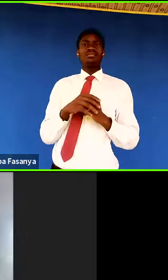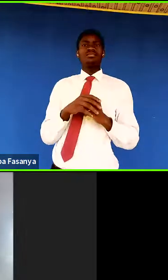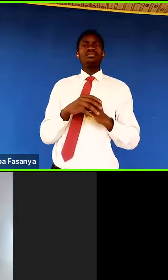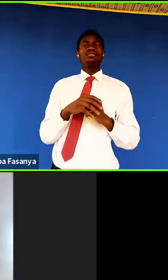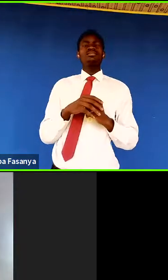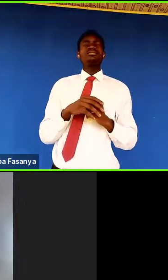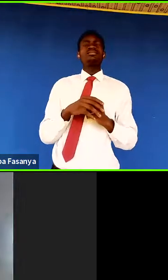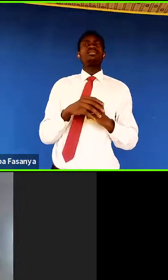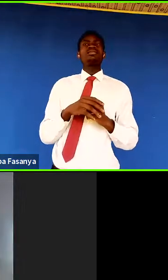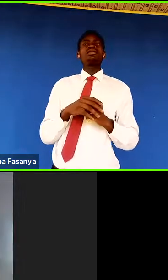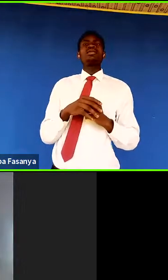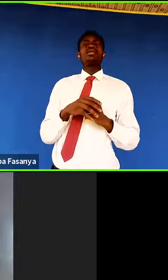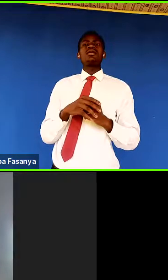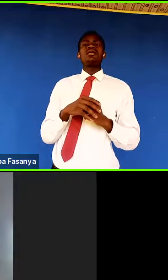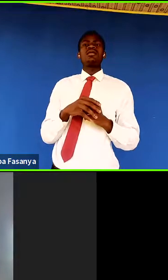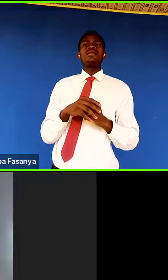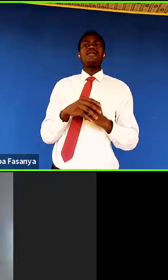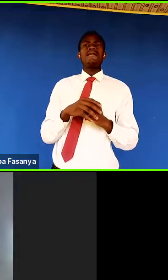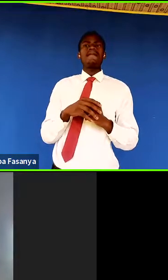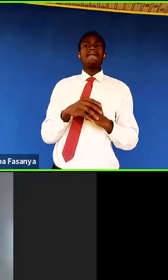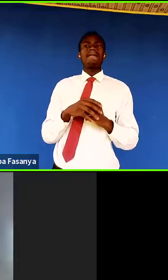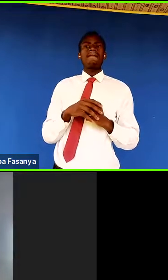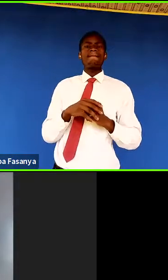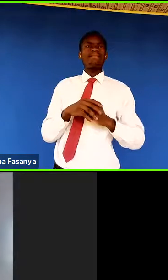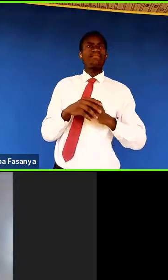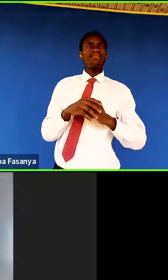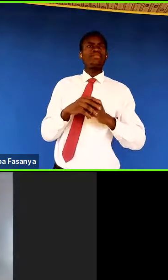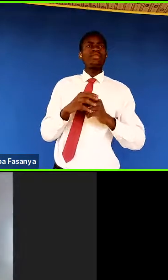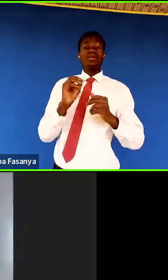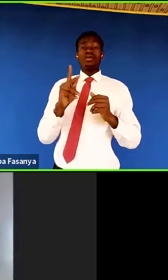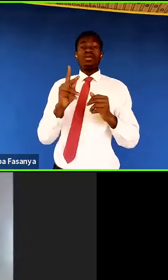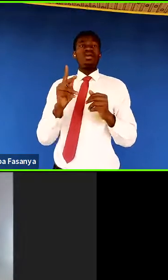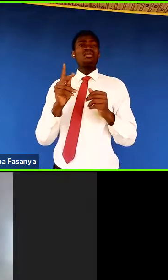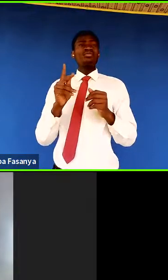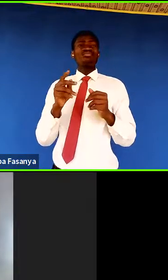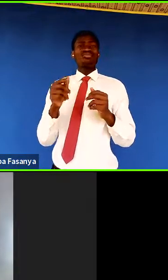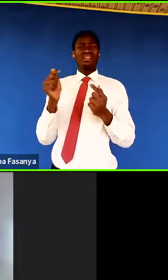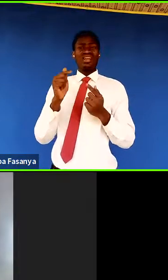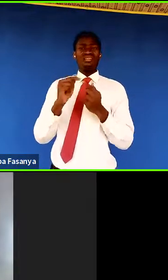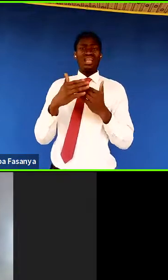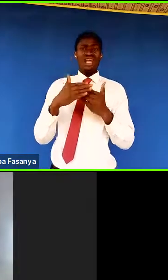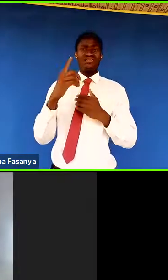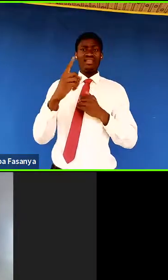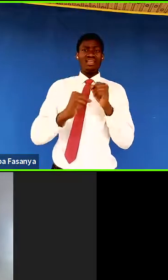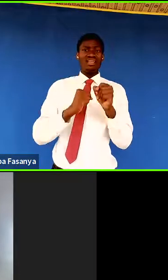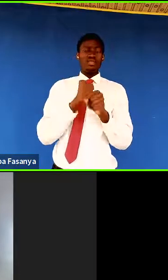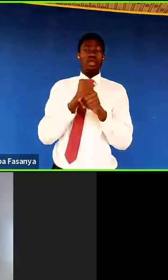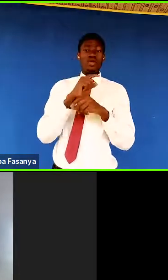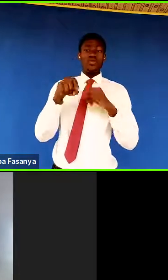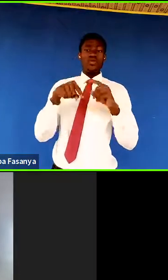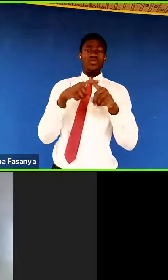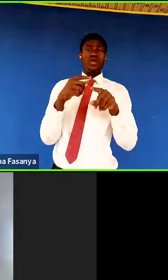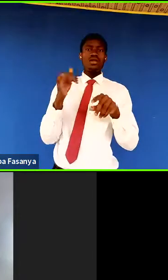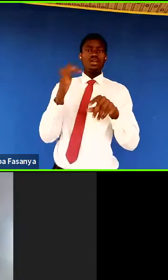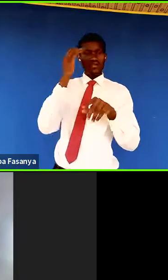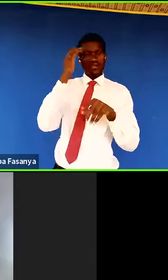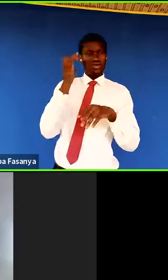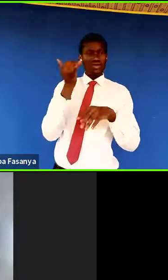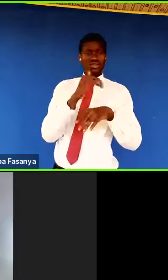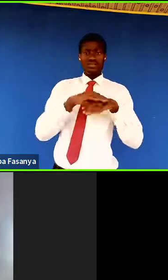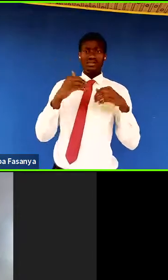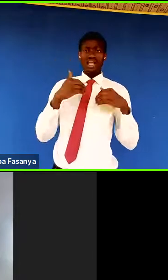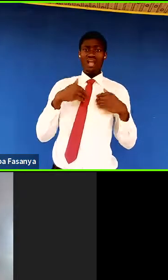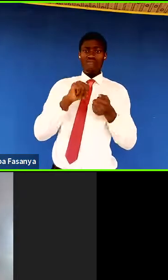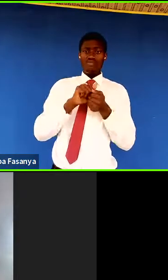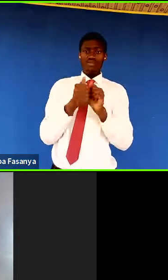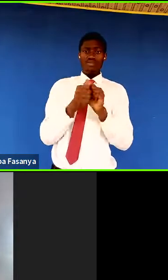shouldn't get worried until after a year, especially if they know that they don't have a problem with ovulation or have problems with